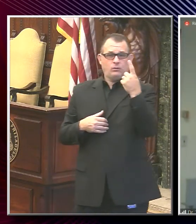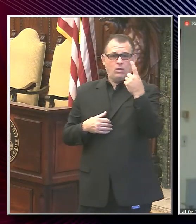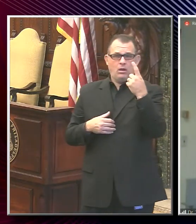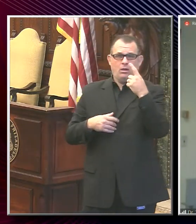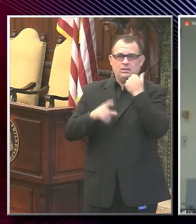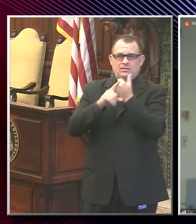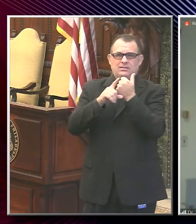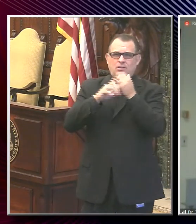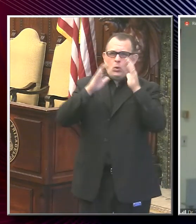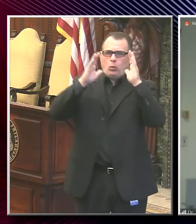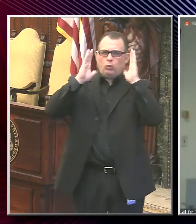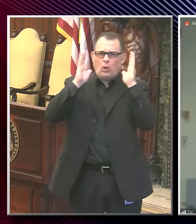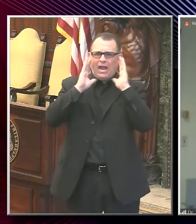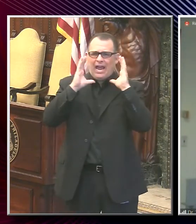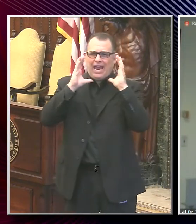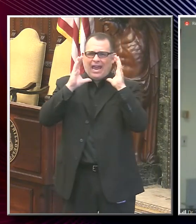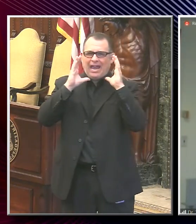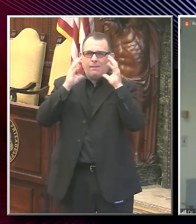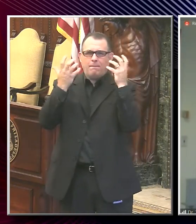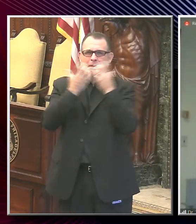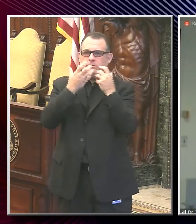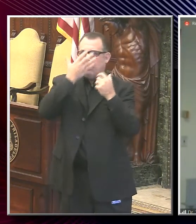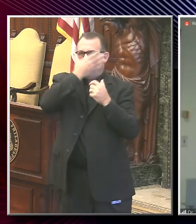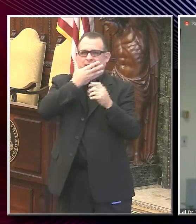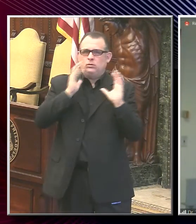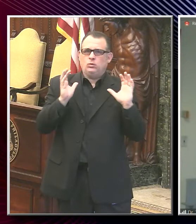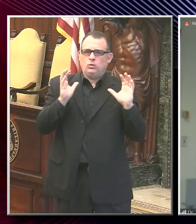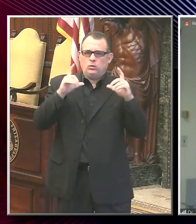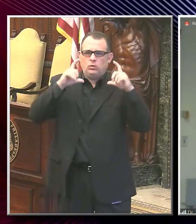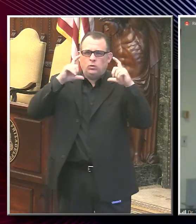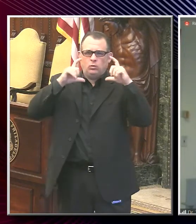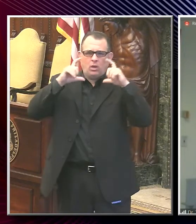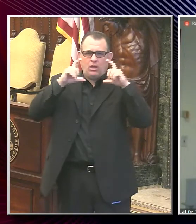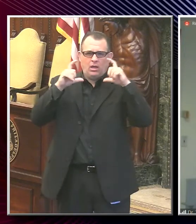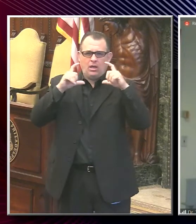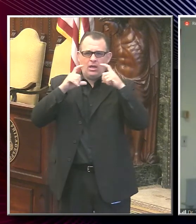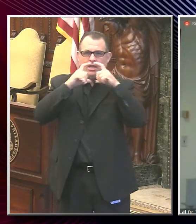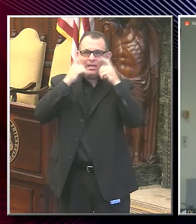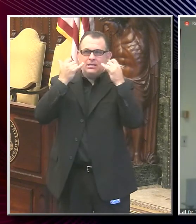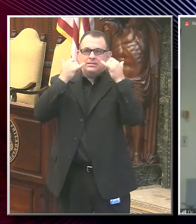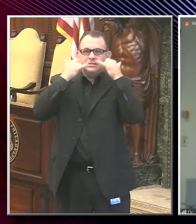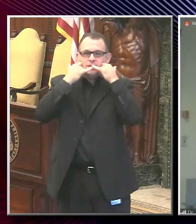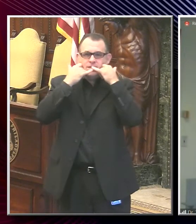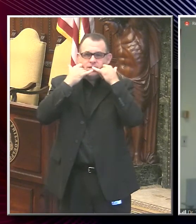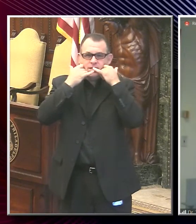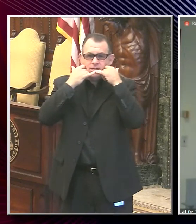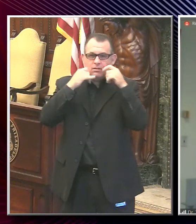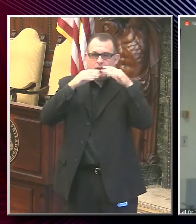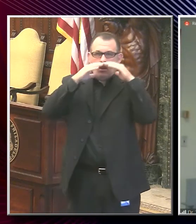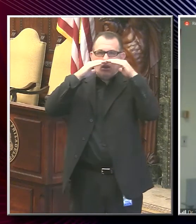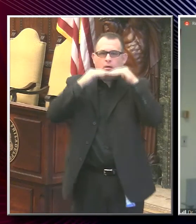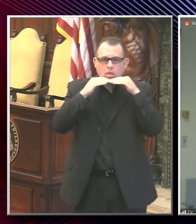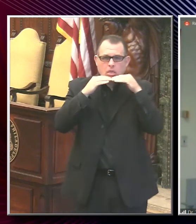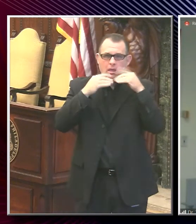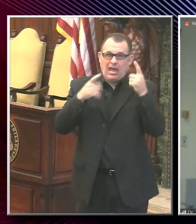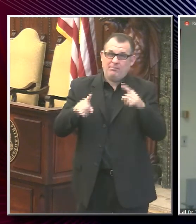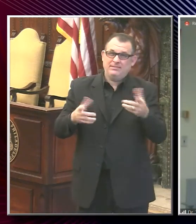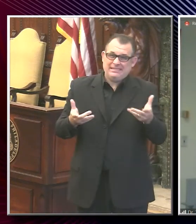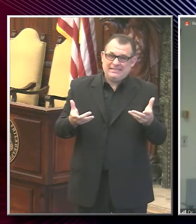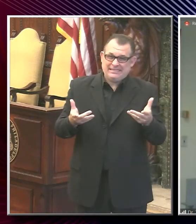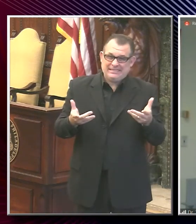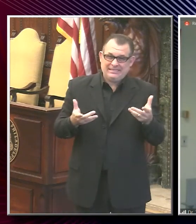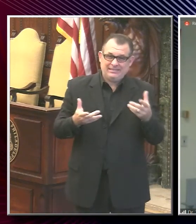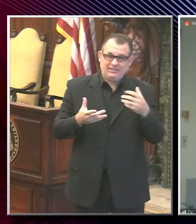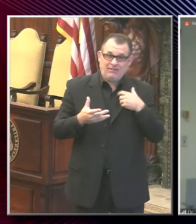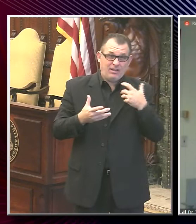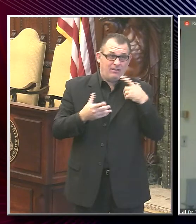And so I feel like it's dense enough that this would be adequate. If it stays on, it needs to have a good seal around the nose and under the chin. If yours is different, let me